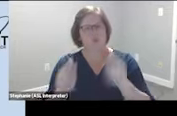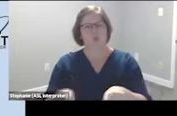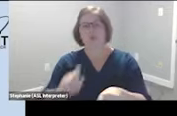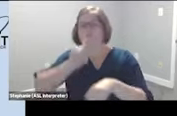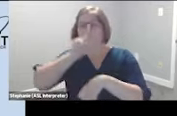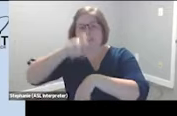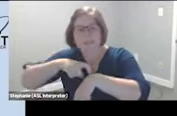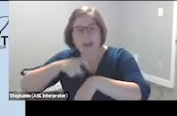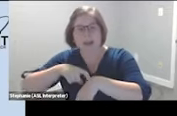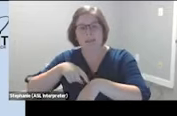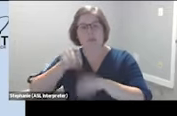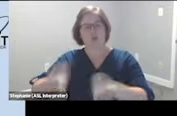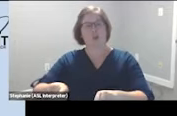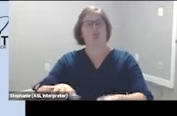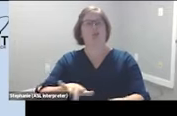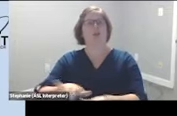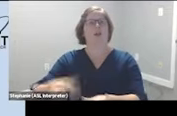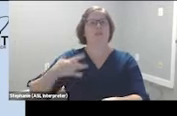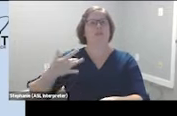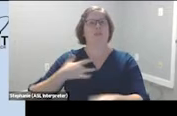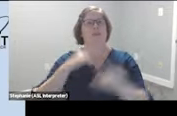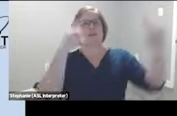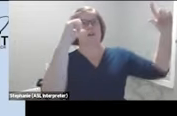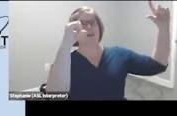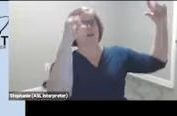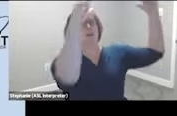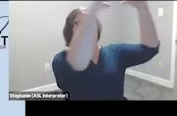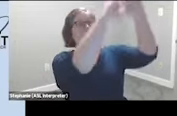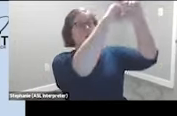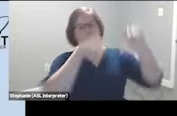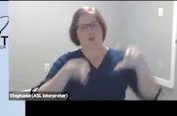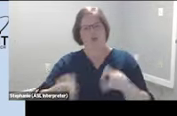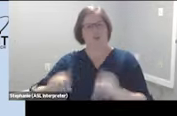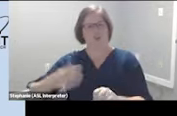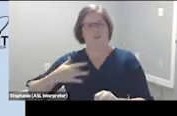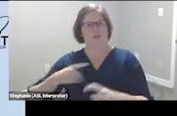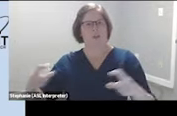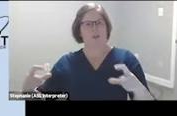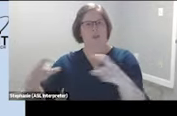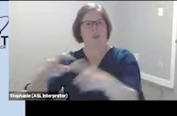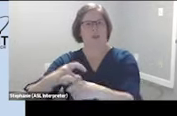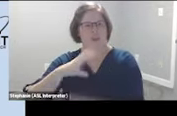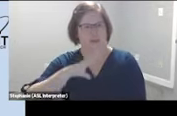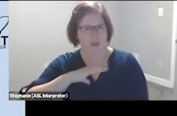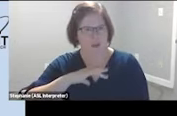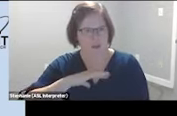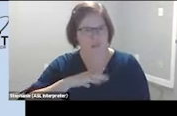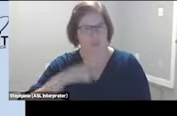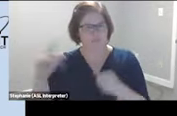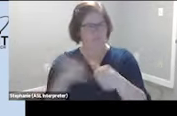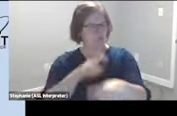crescent of the sun as the moon occluded it. And it was really the first time in history that visually impaired people were able